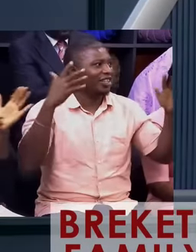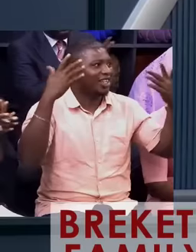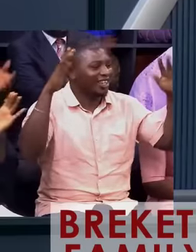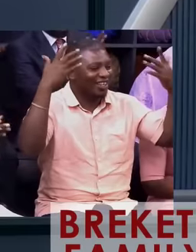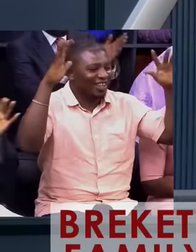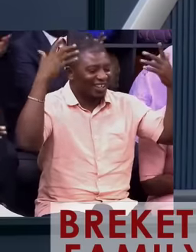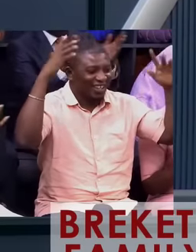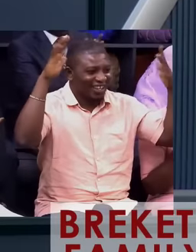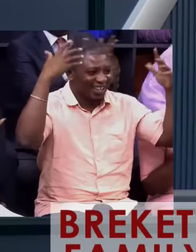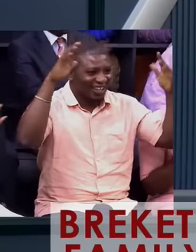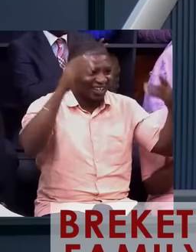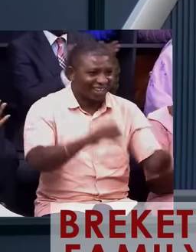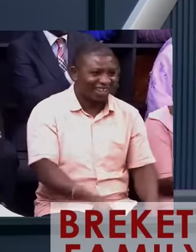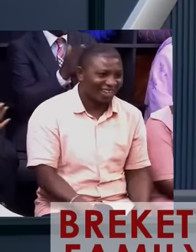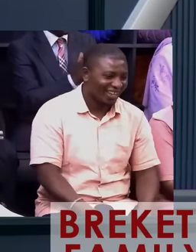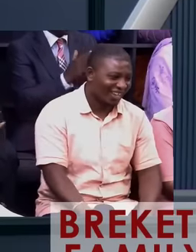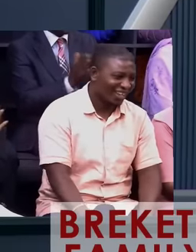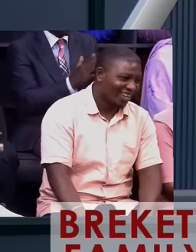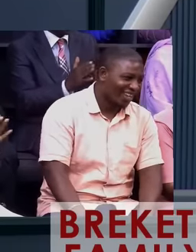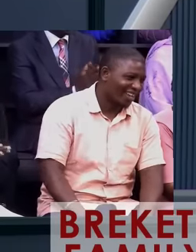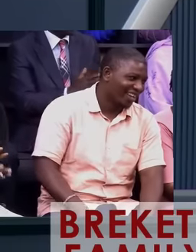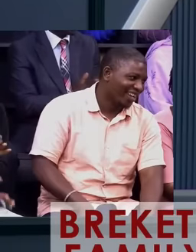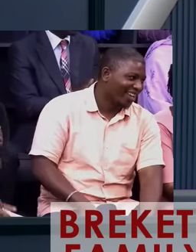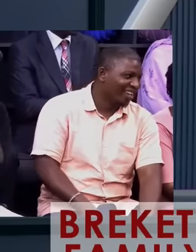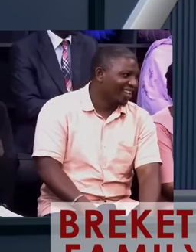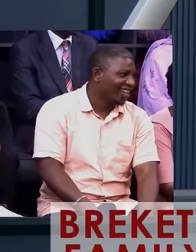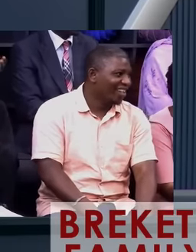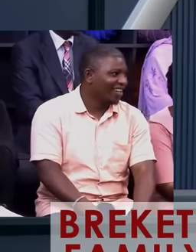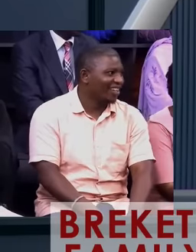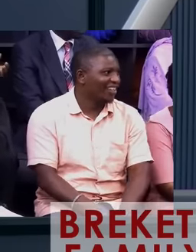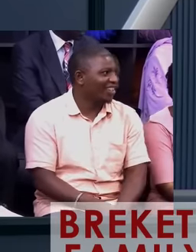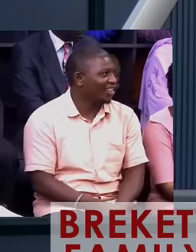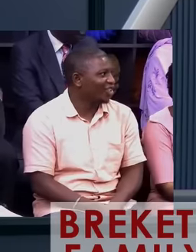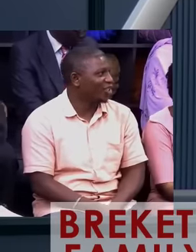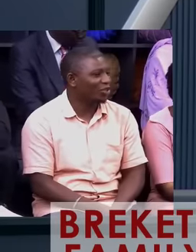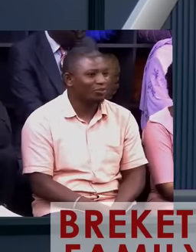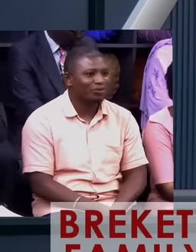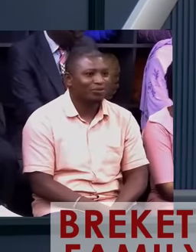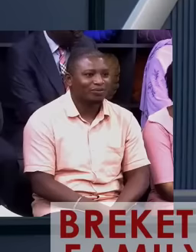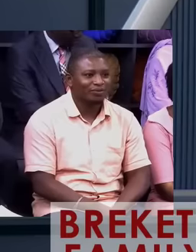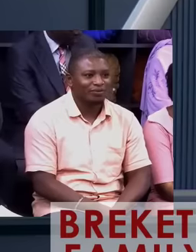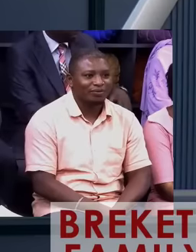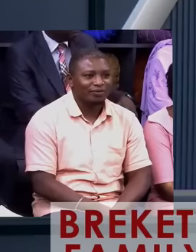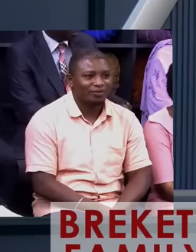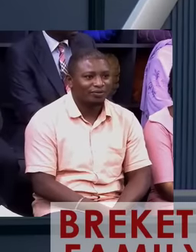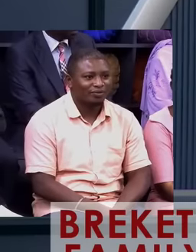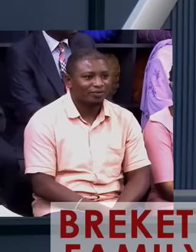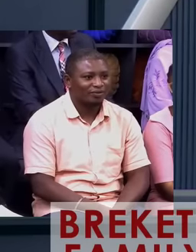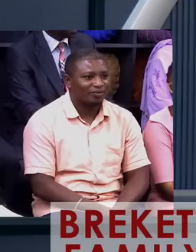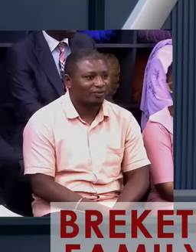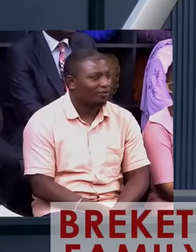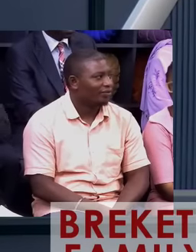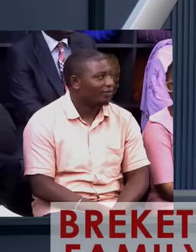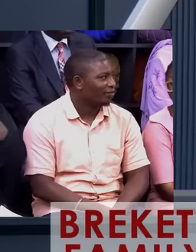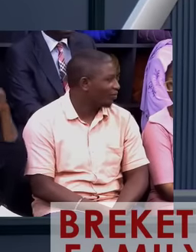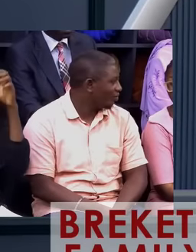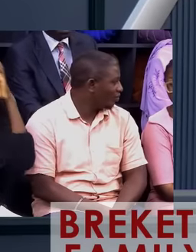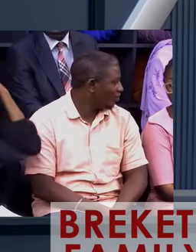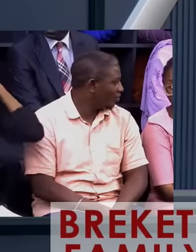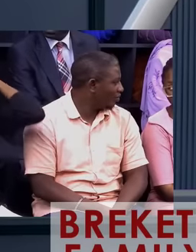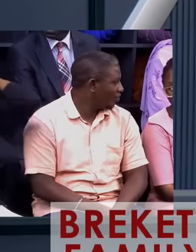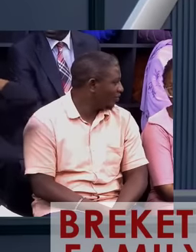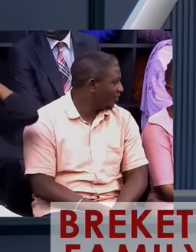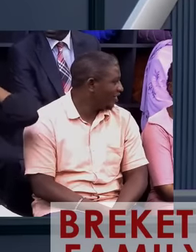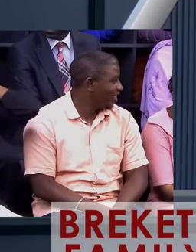for for her thank you thank you thank you thank